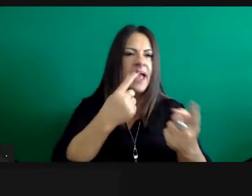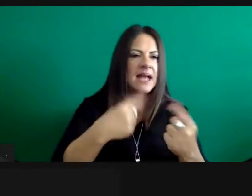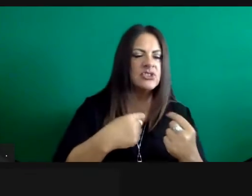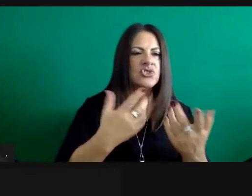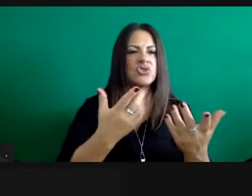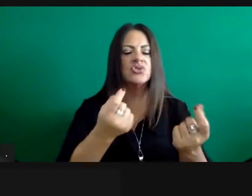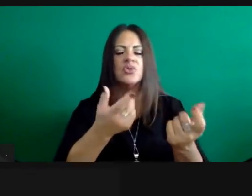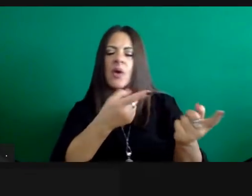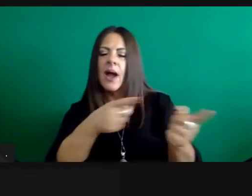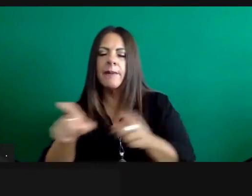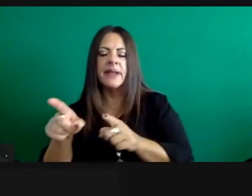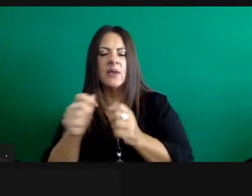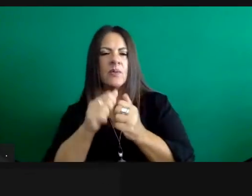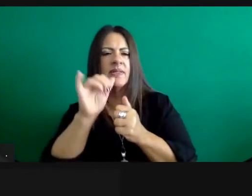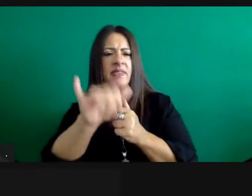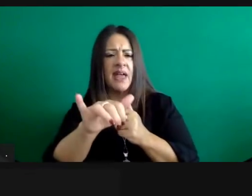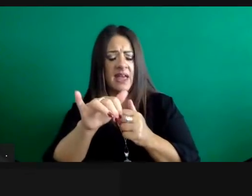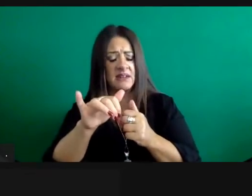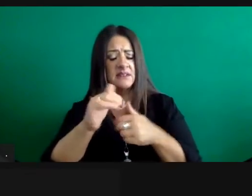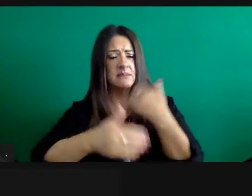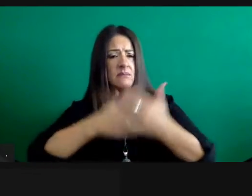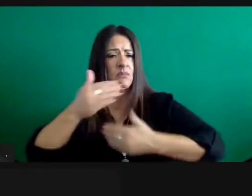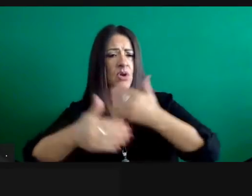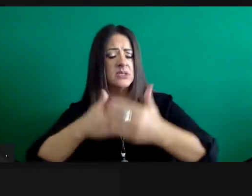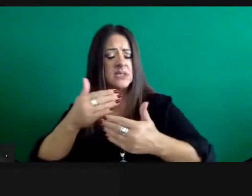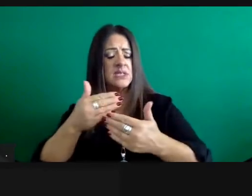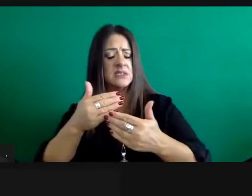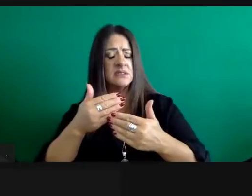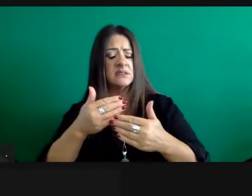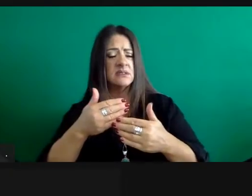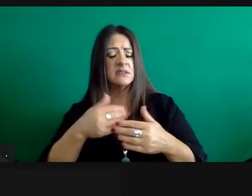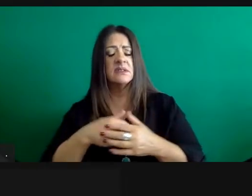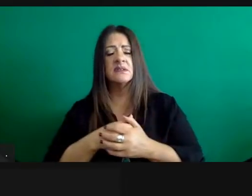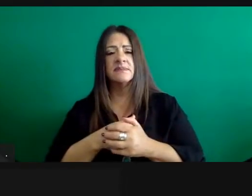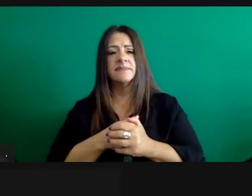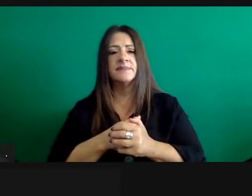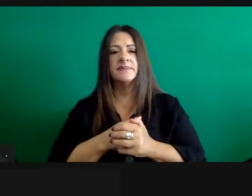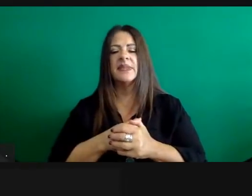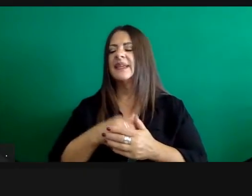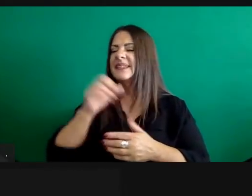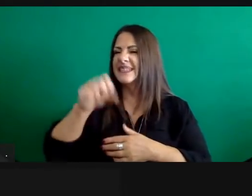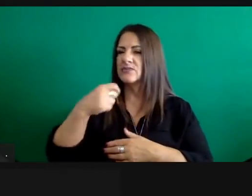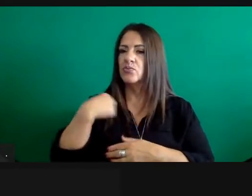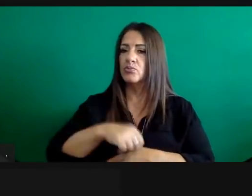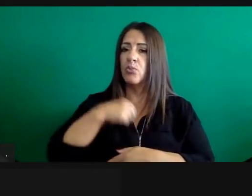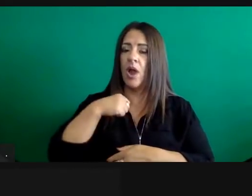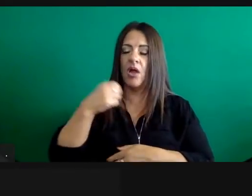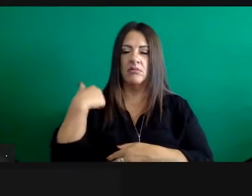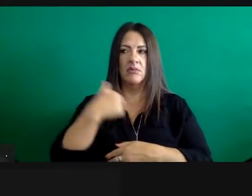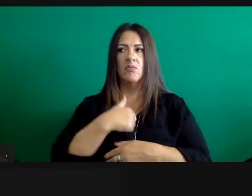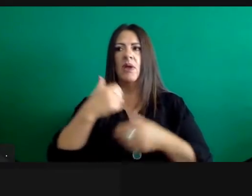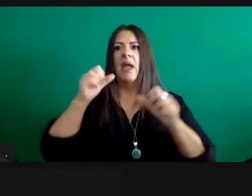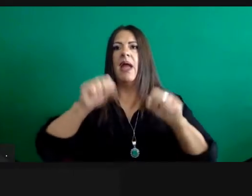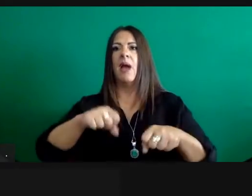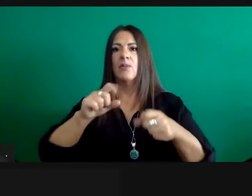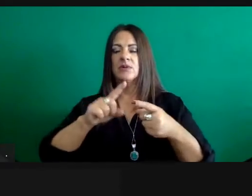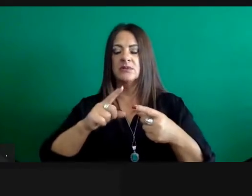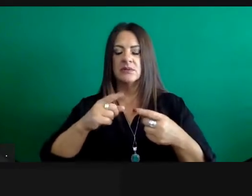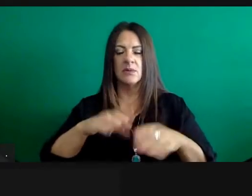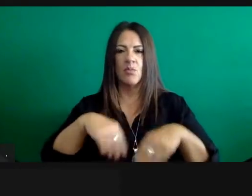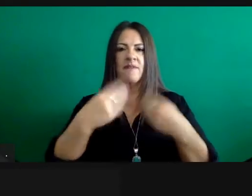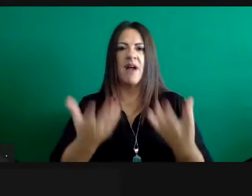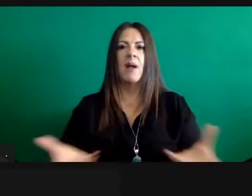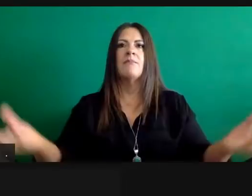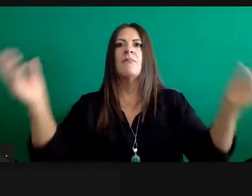think we are proud of how much testing that we've been able to do. And as the governor has said, we'll continue